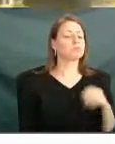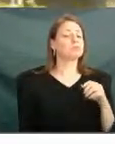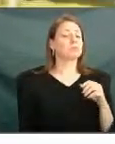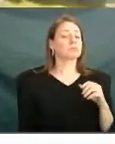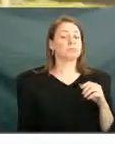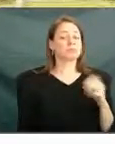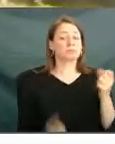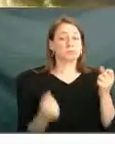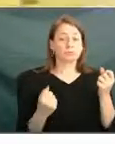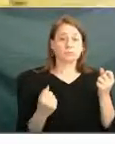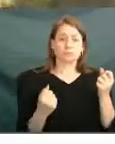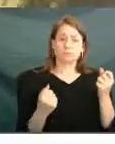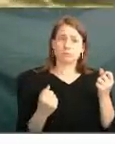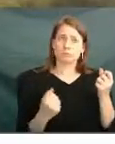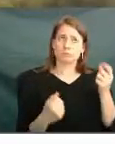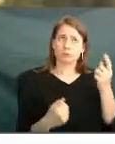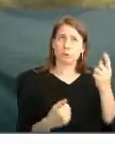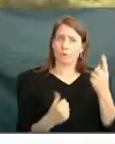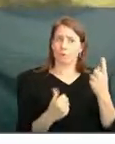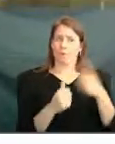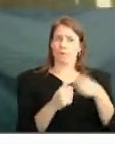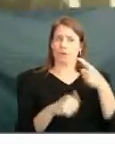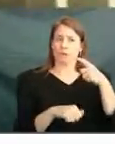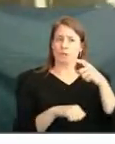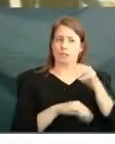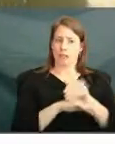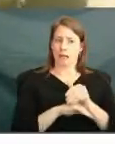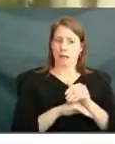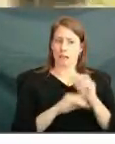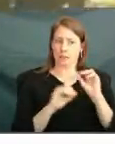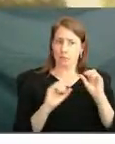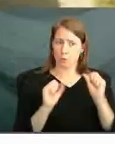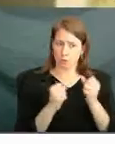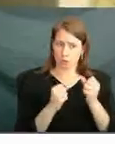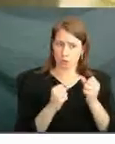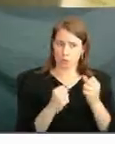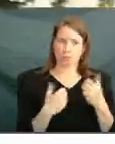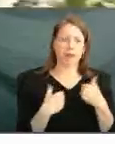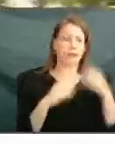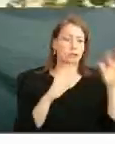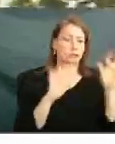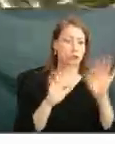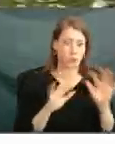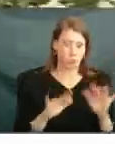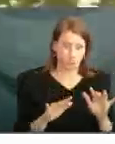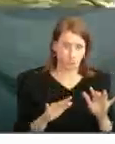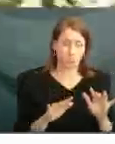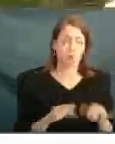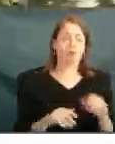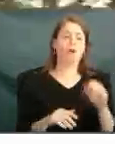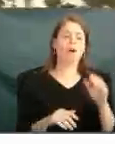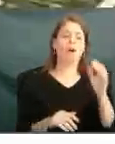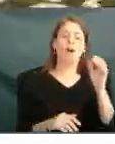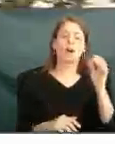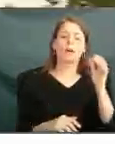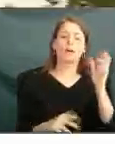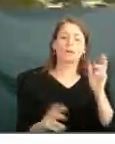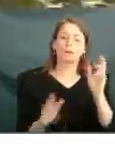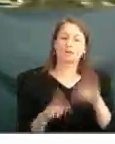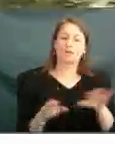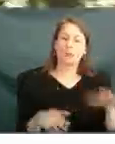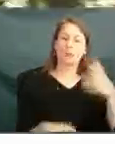snow, and among them was a girl called Silje. She was playing with a couple